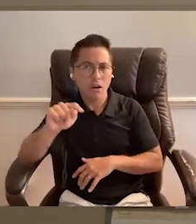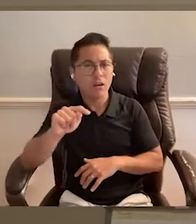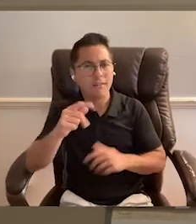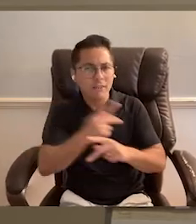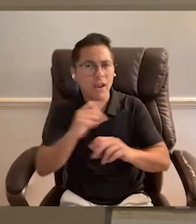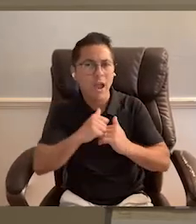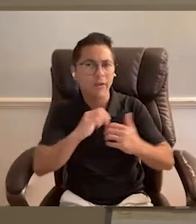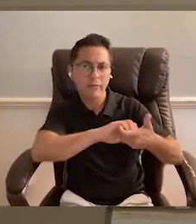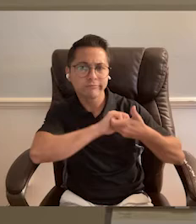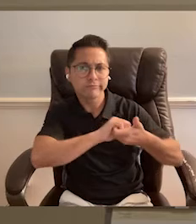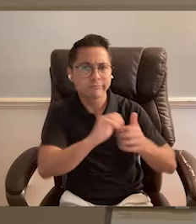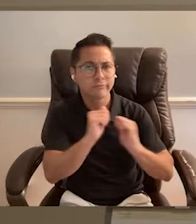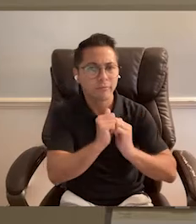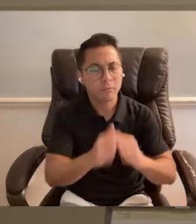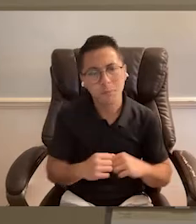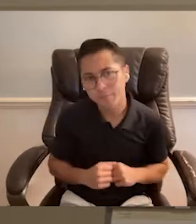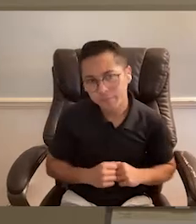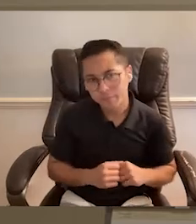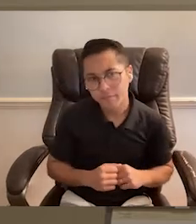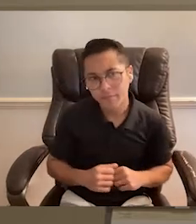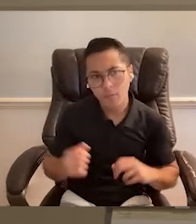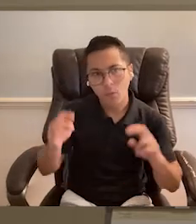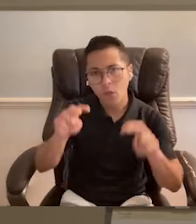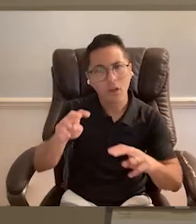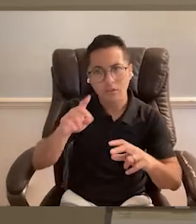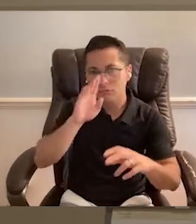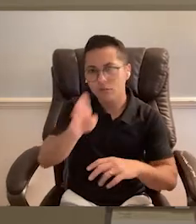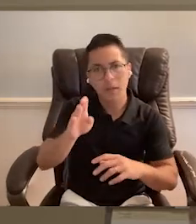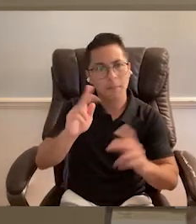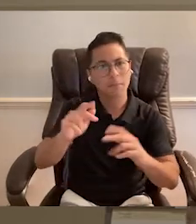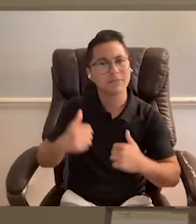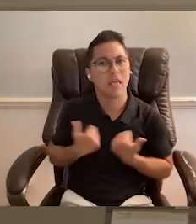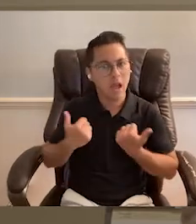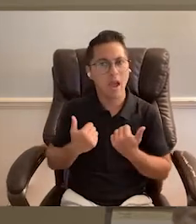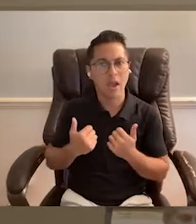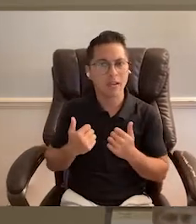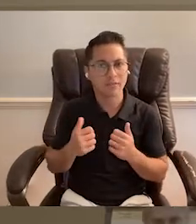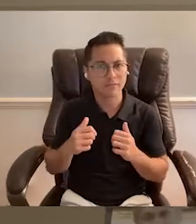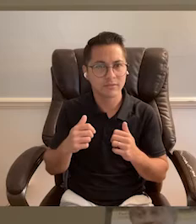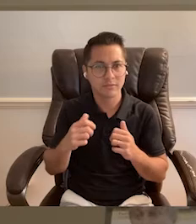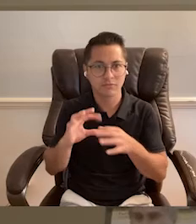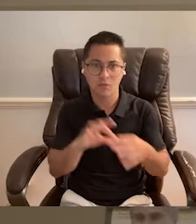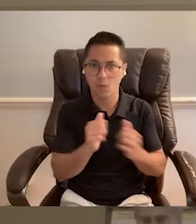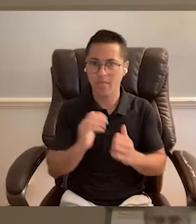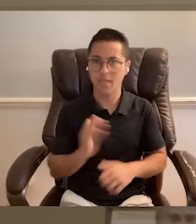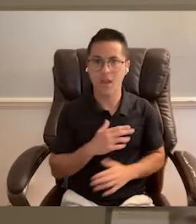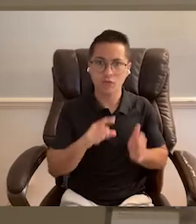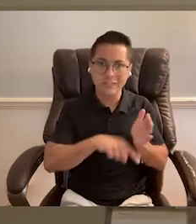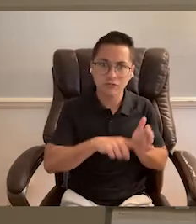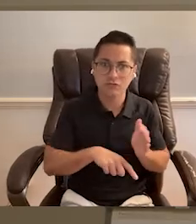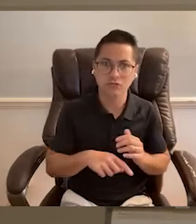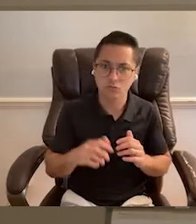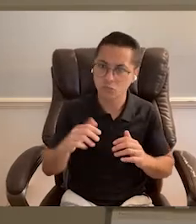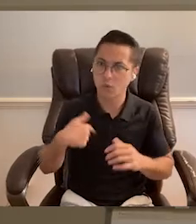actually located, we have engineers that are located around the state that on a daily basis they're meeting